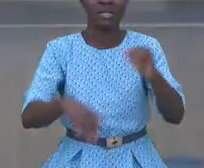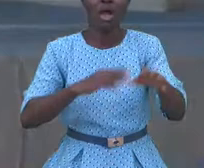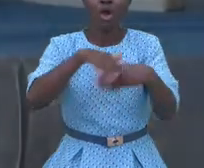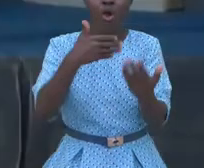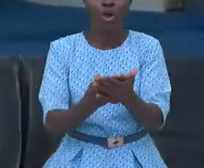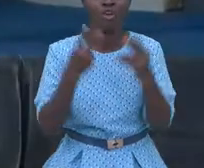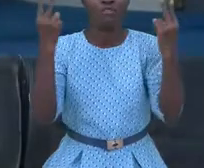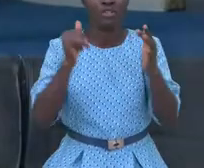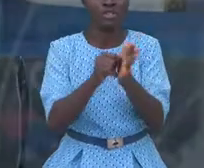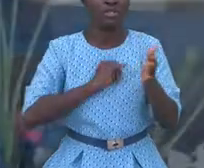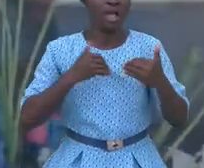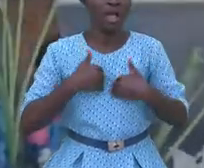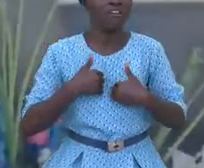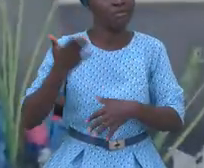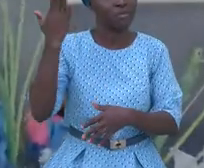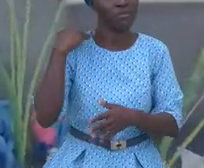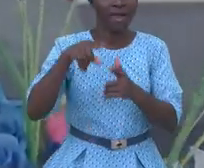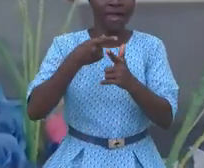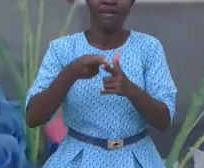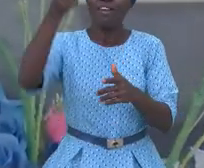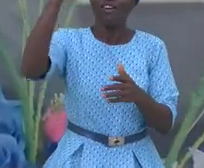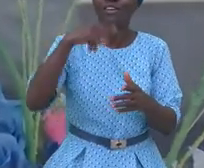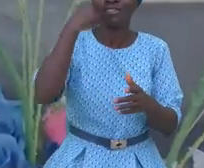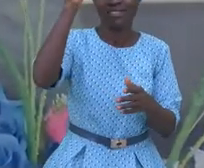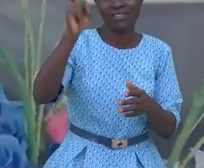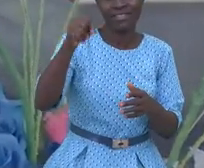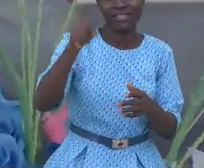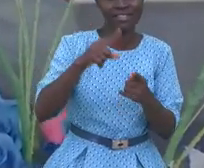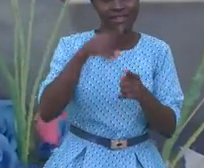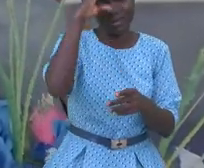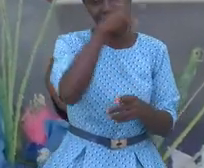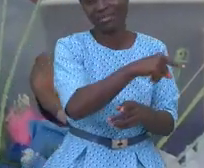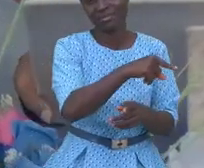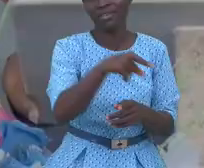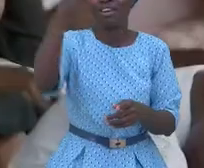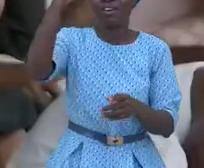said yes to him. The Lord is saying yes to you today.